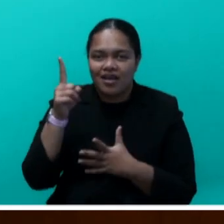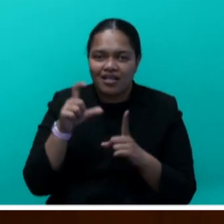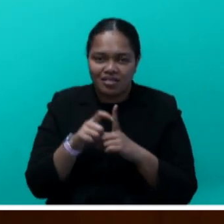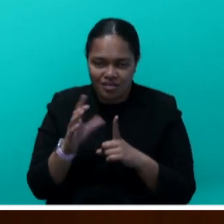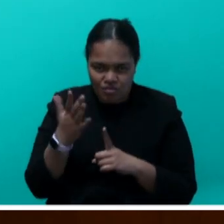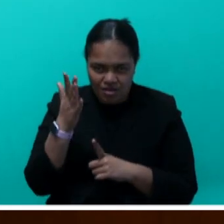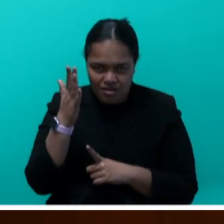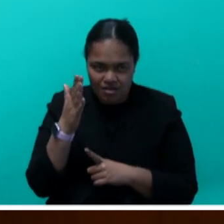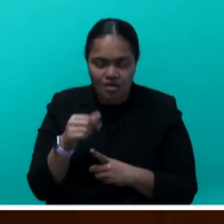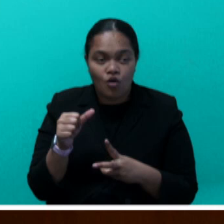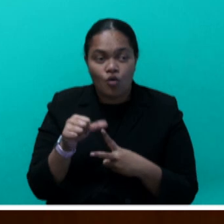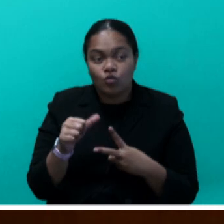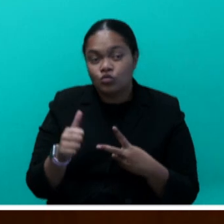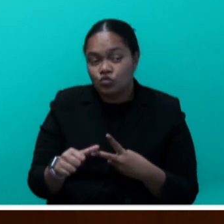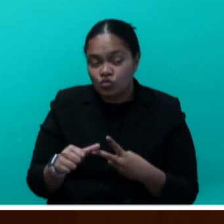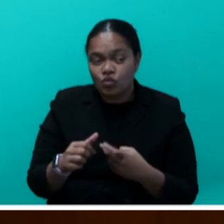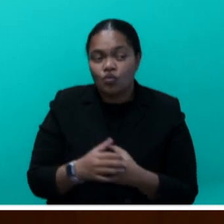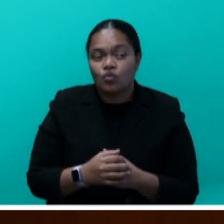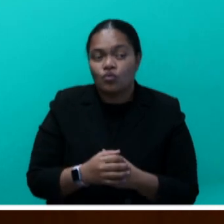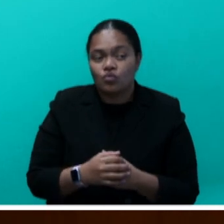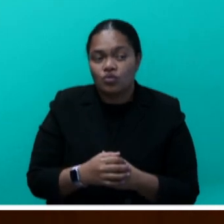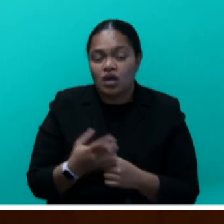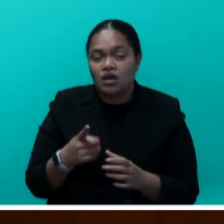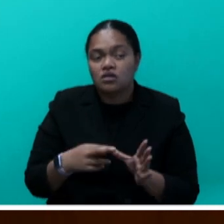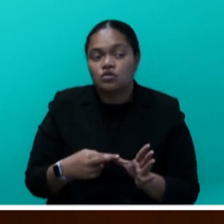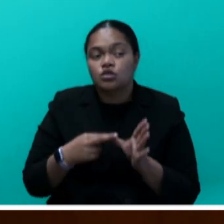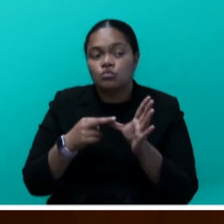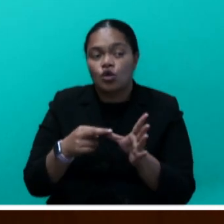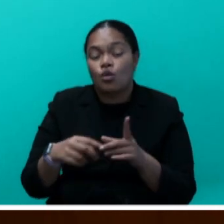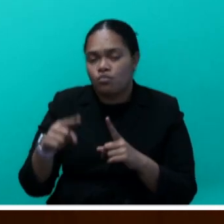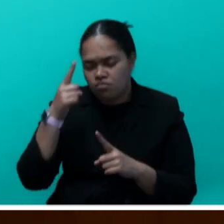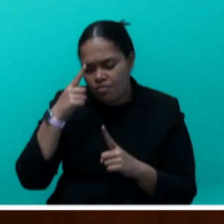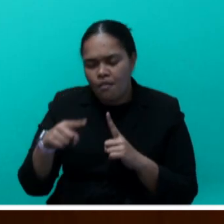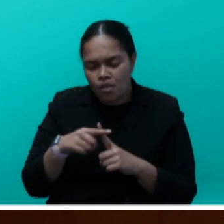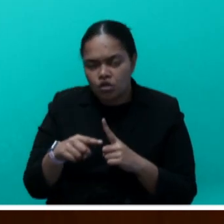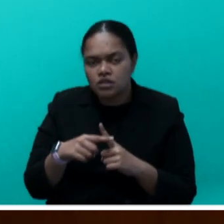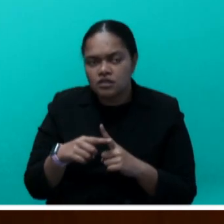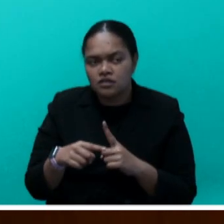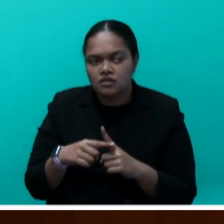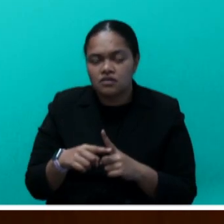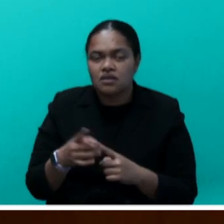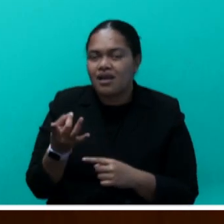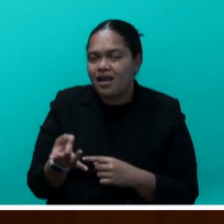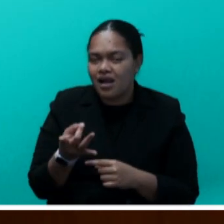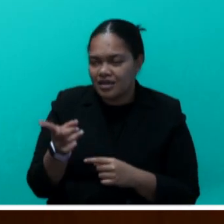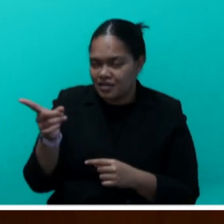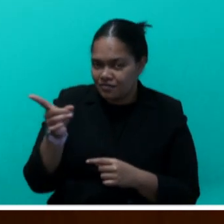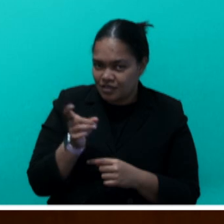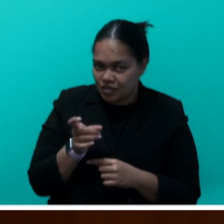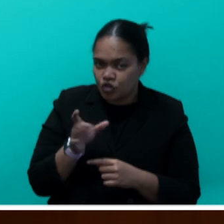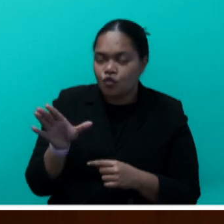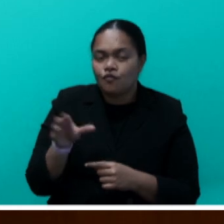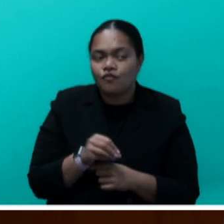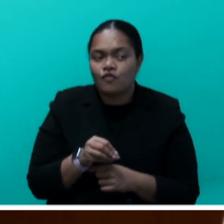Also made himself available and responded positively to the kind invitation